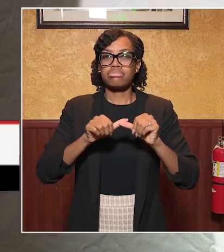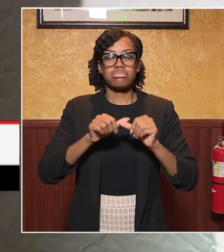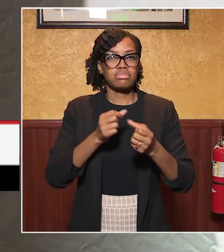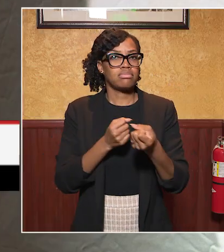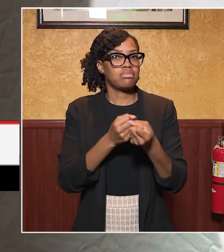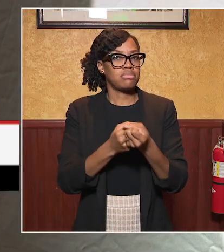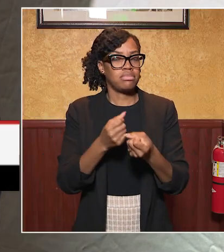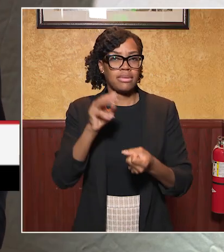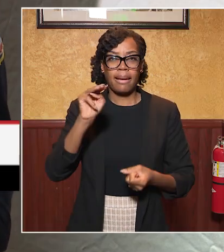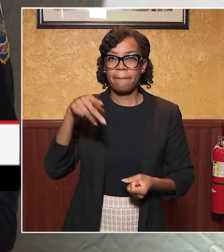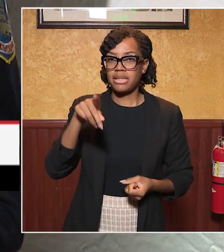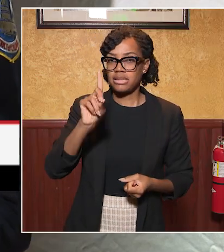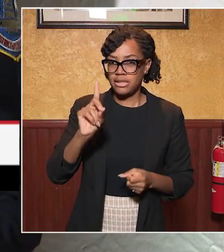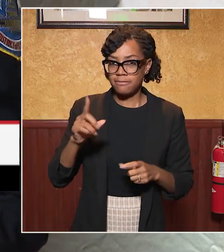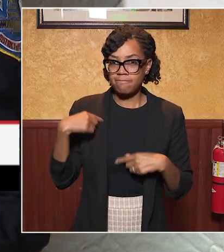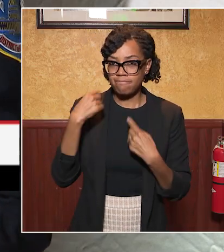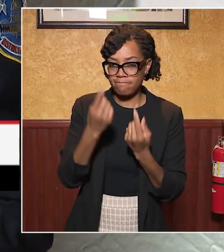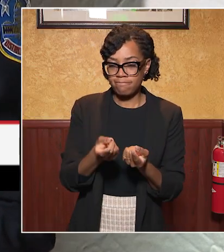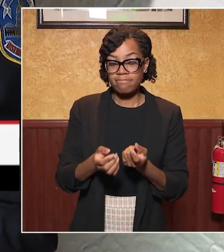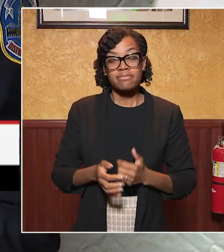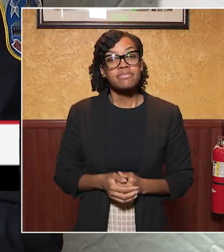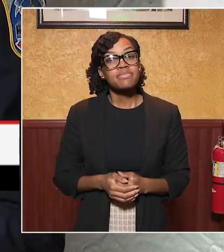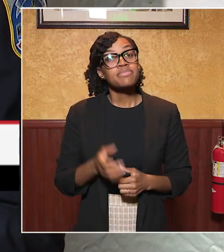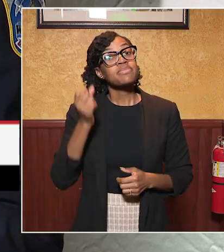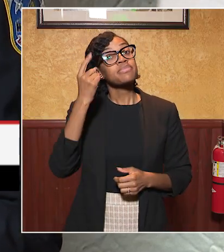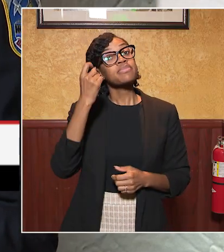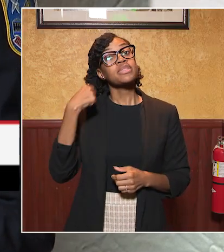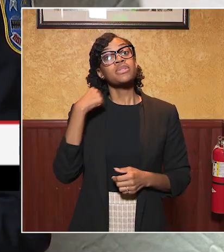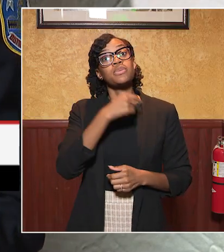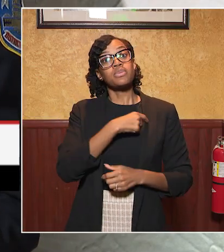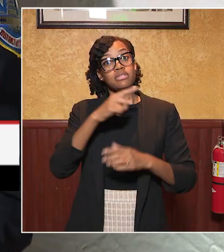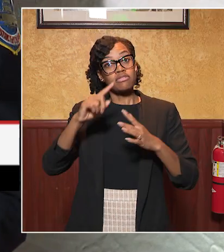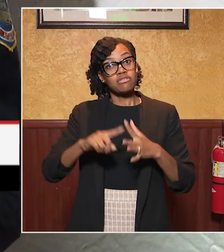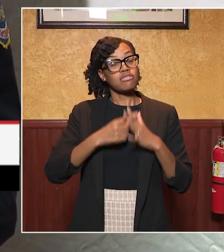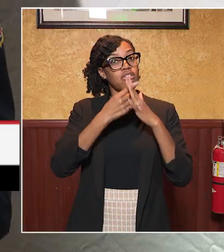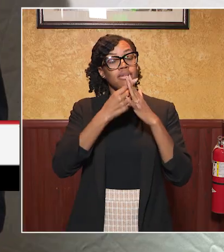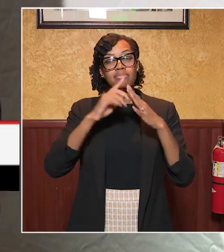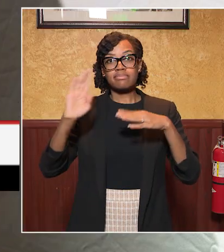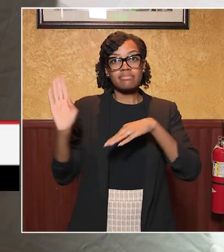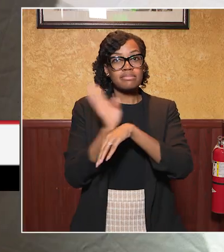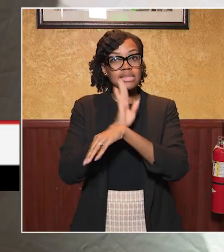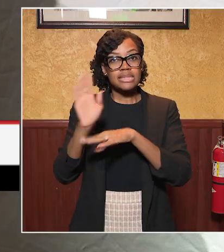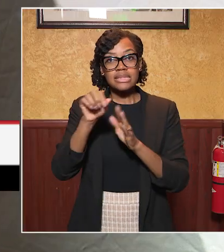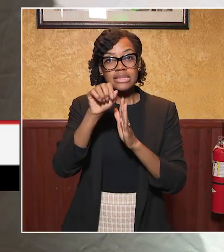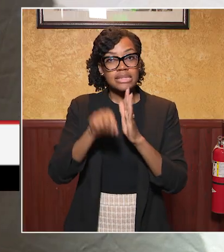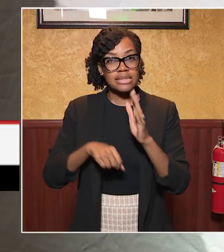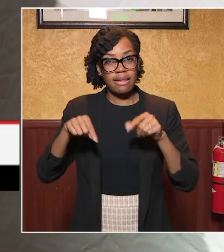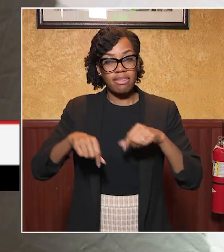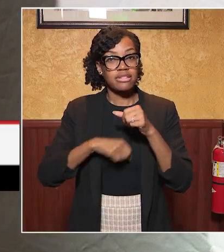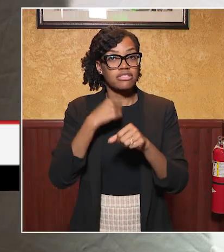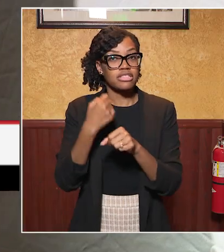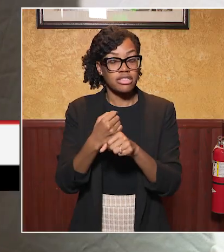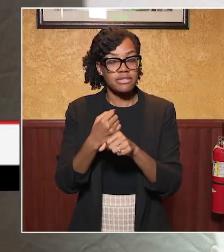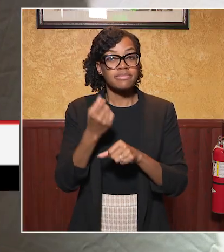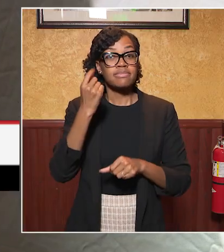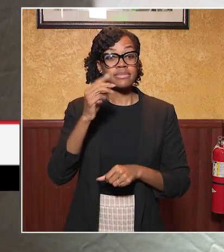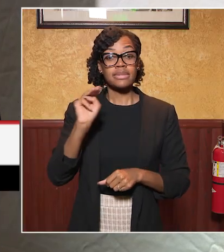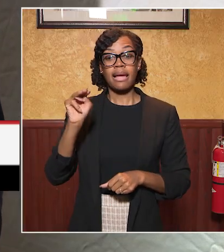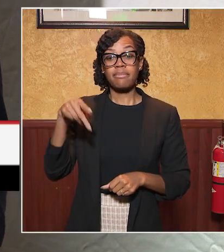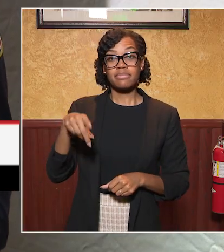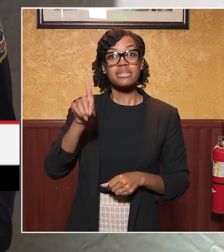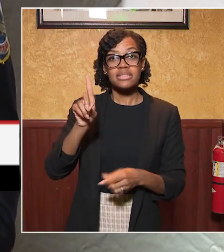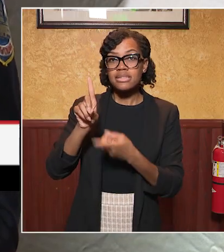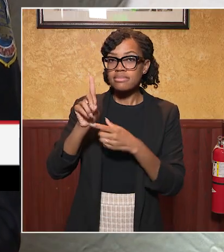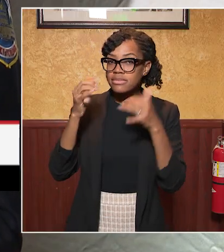Metropolitan Police Department. As we enter one of the busiest seasons of this year, the Metropolitan Police Department remains focused